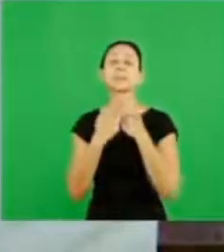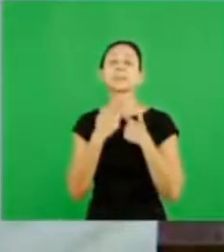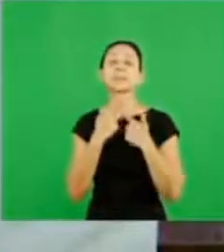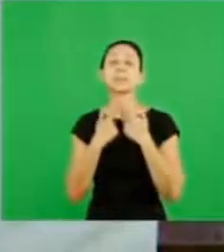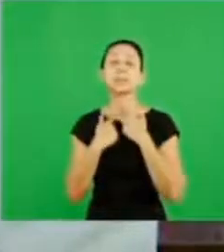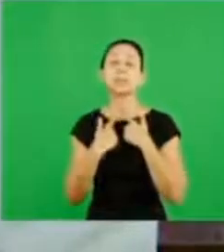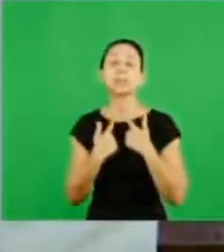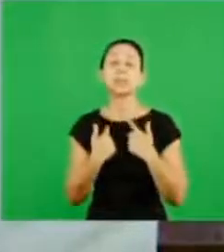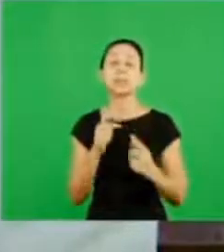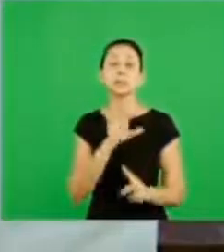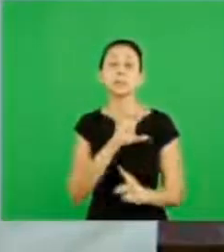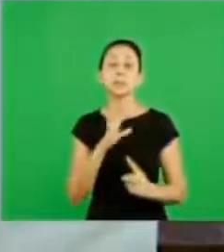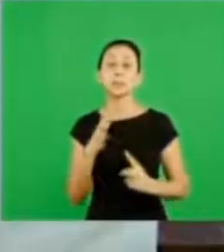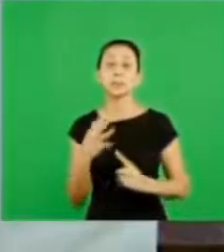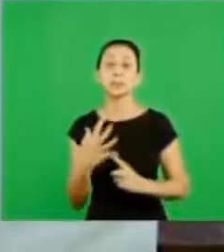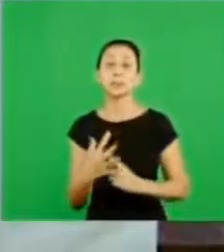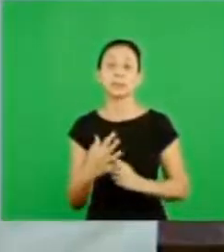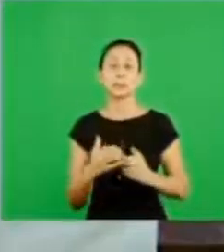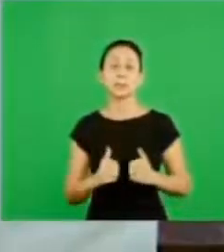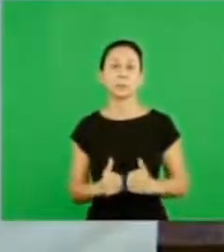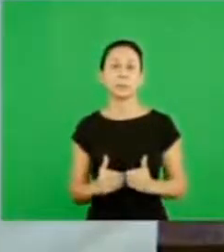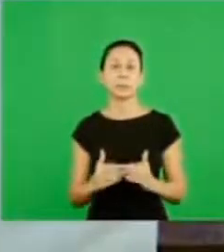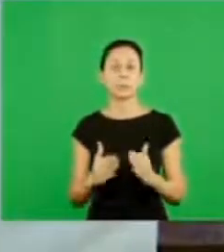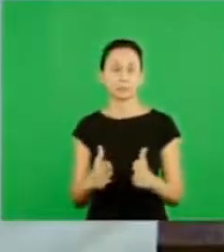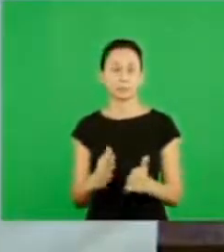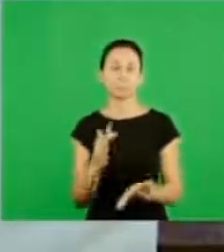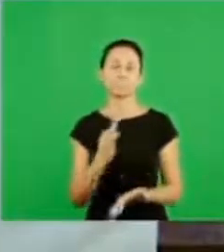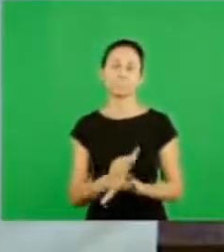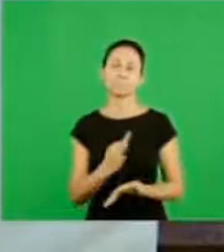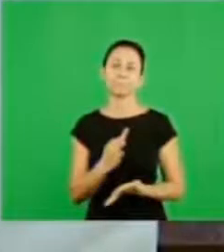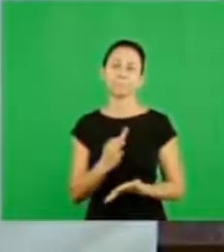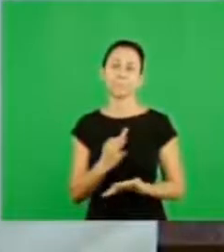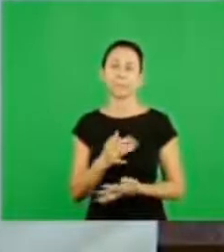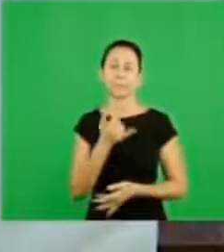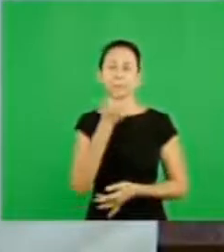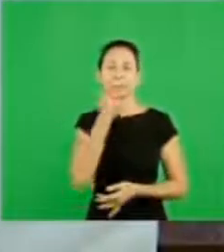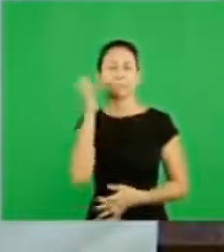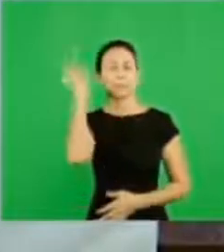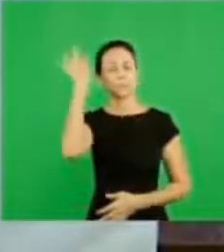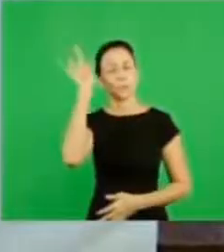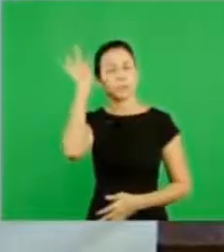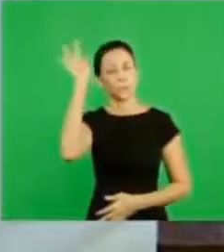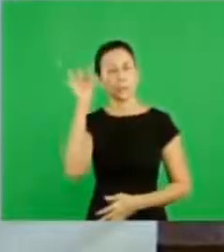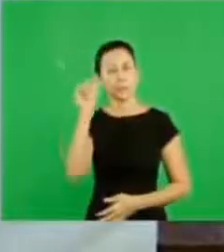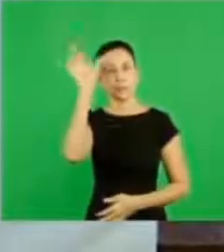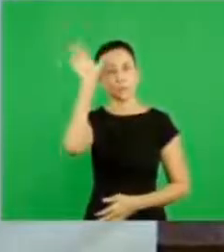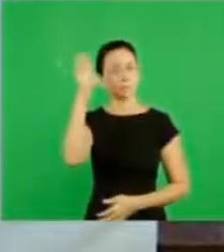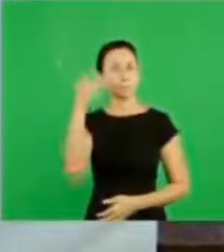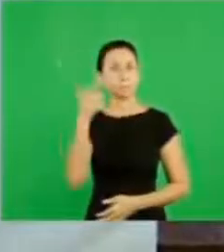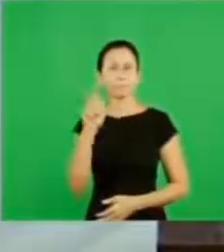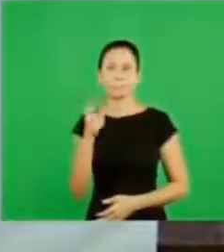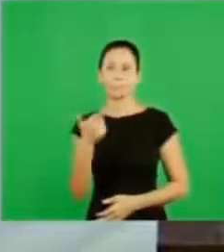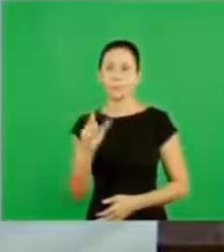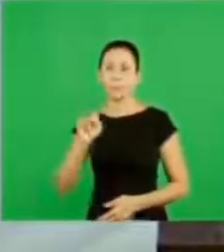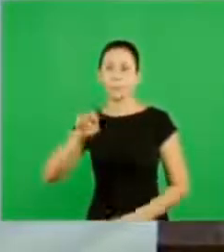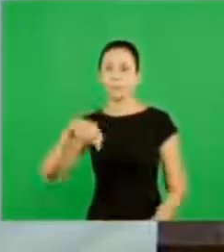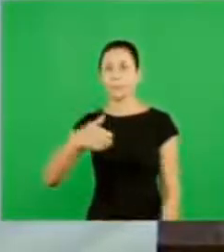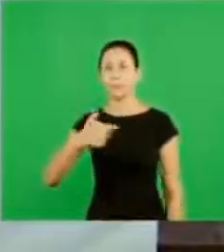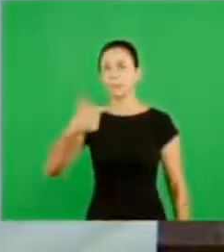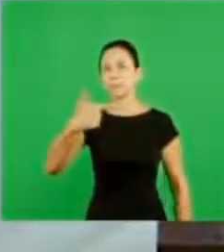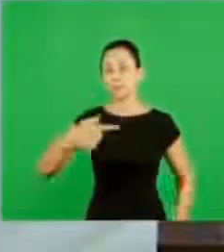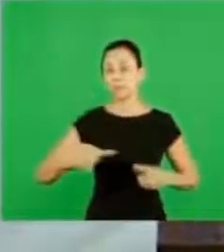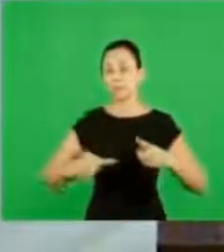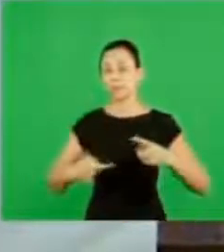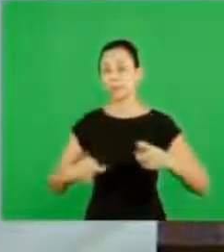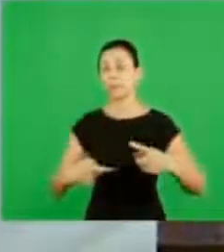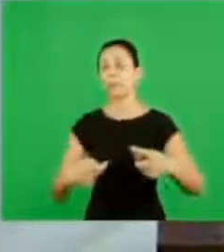was filled with desires of people to attach themselves to inside of a philosophical principle. But